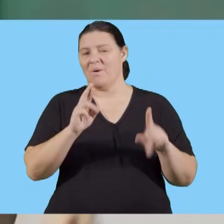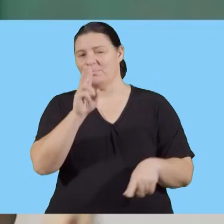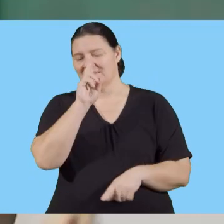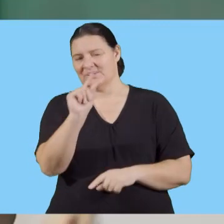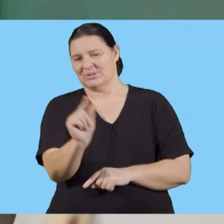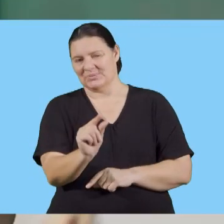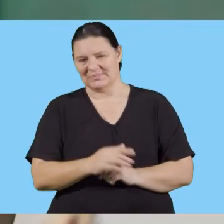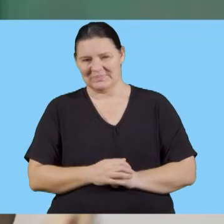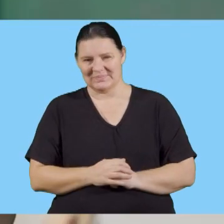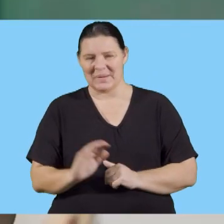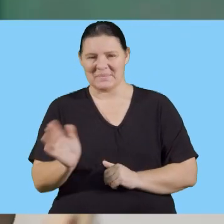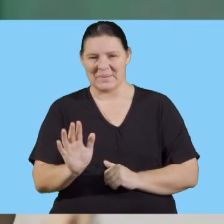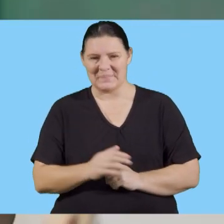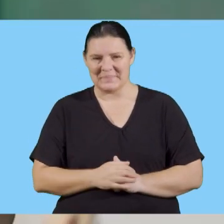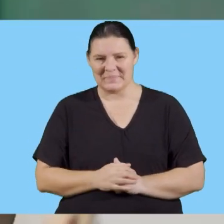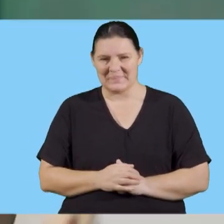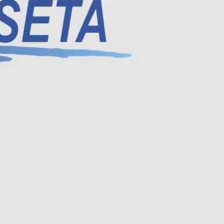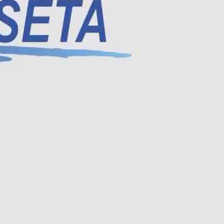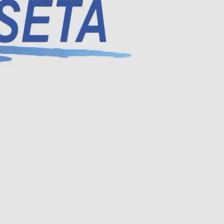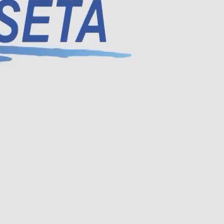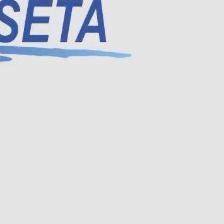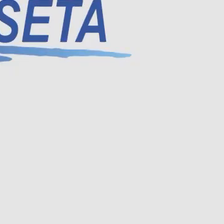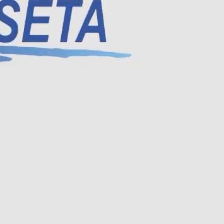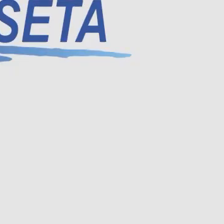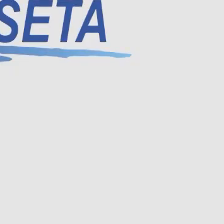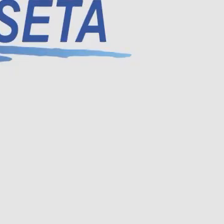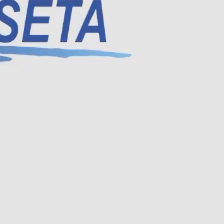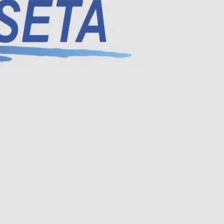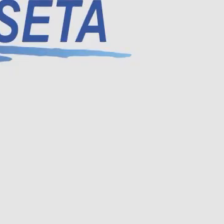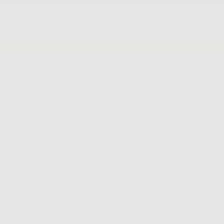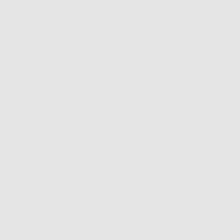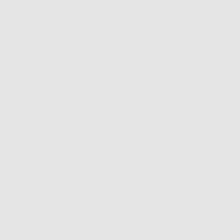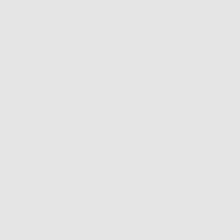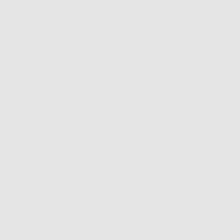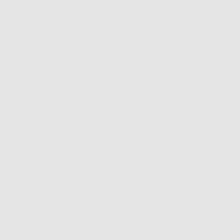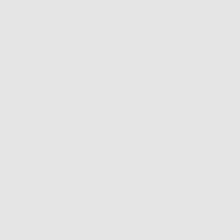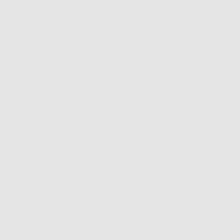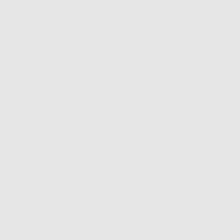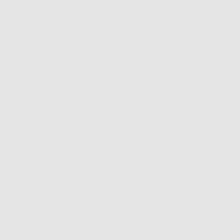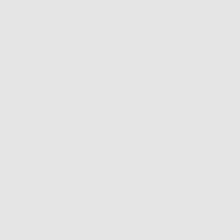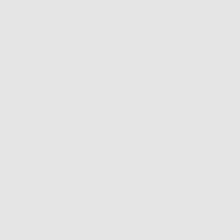and we hope to see you next time. Goodbye.